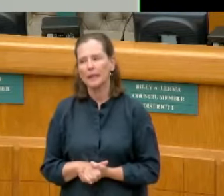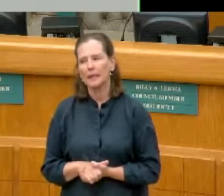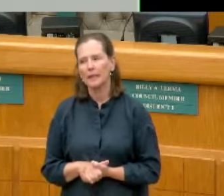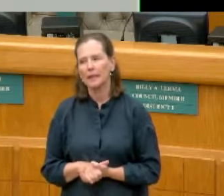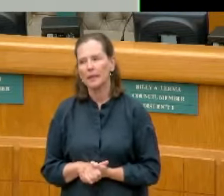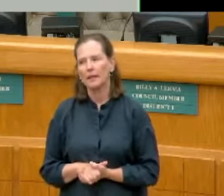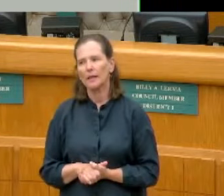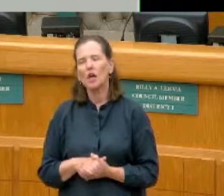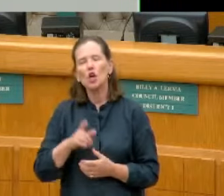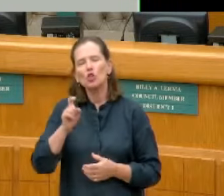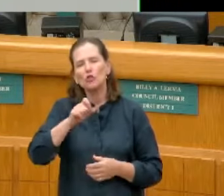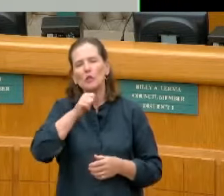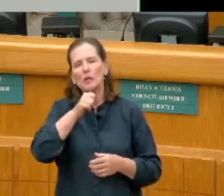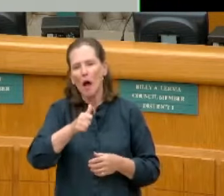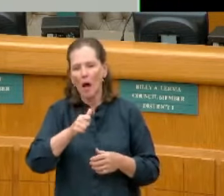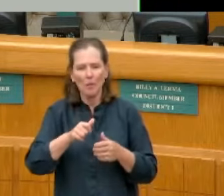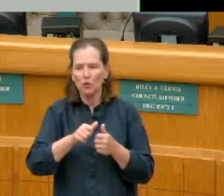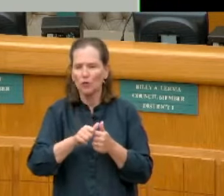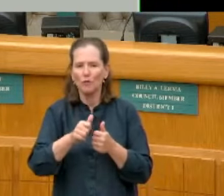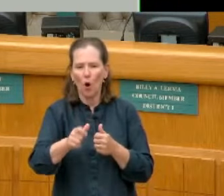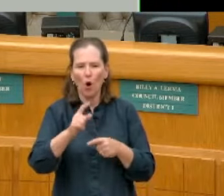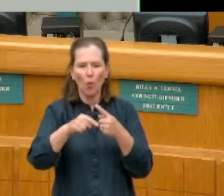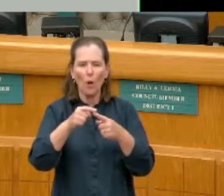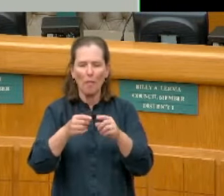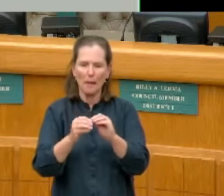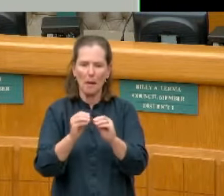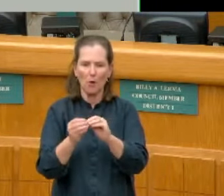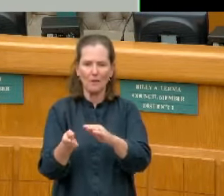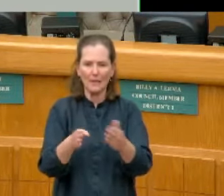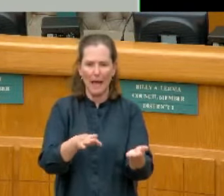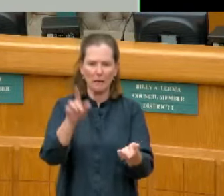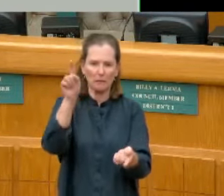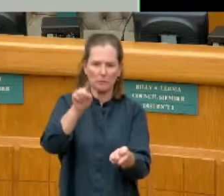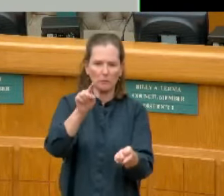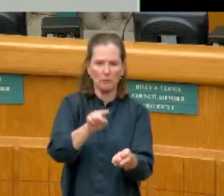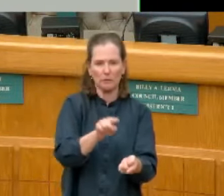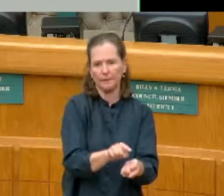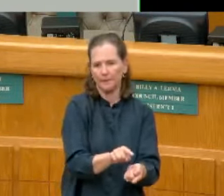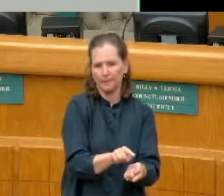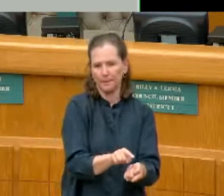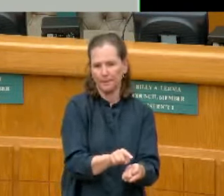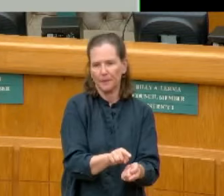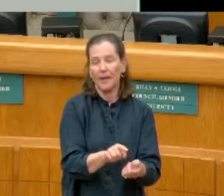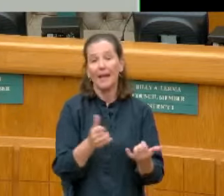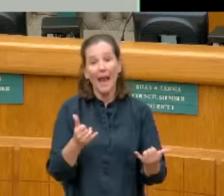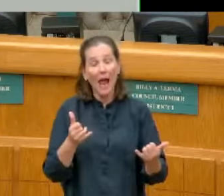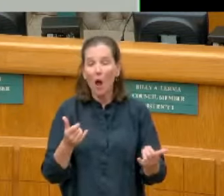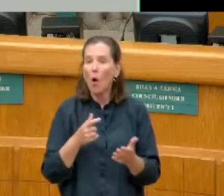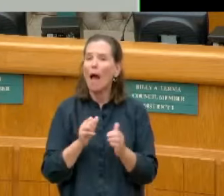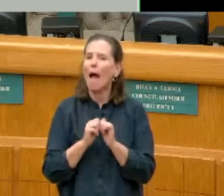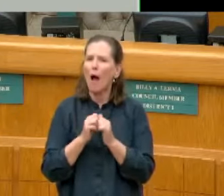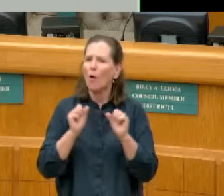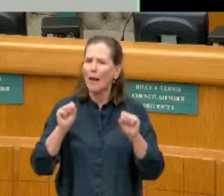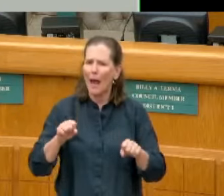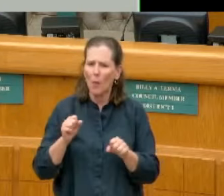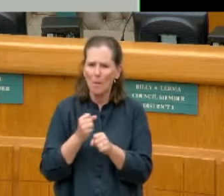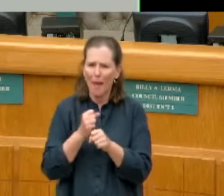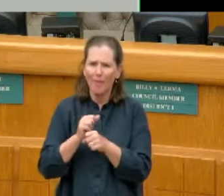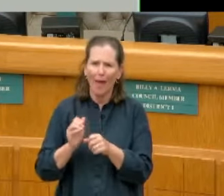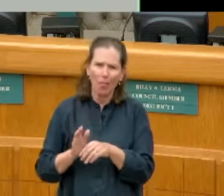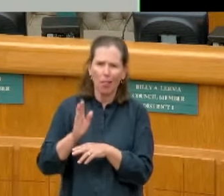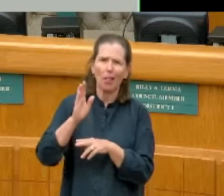shouldn't be too far into the future. Next point. So what can we do here to flatten this curve and make sure